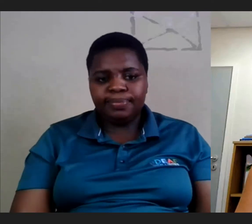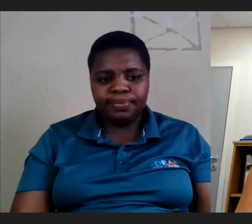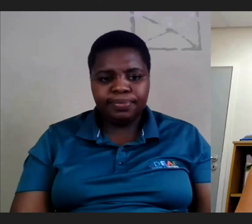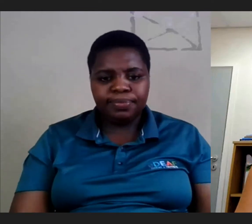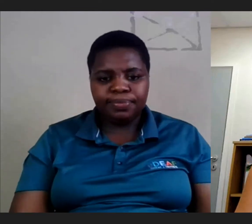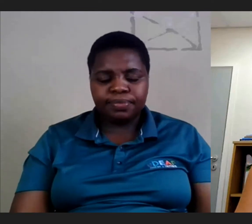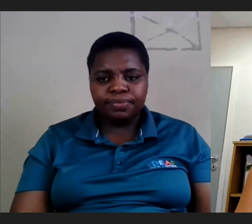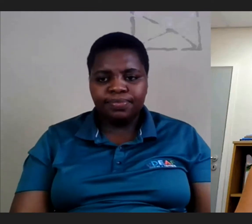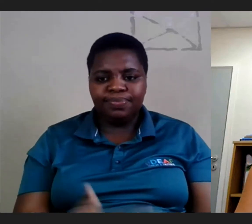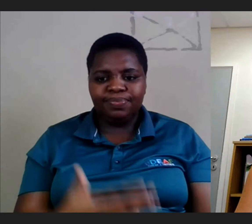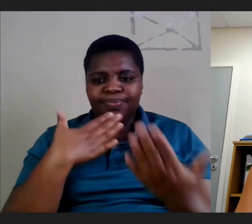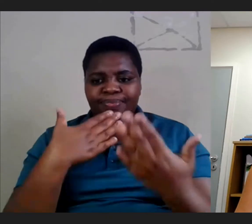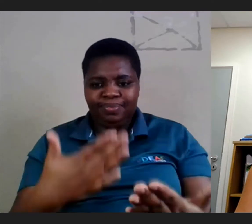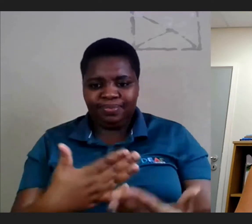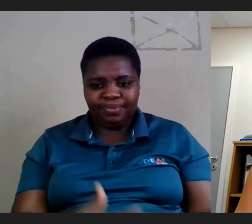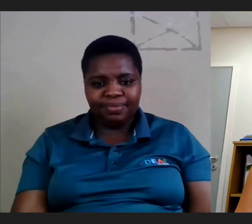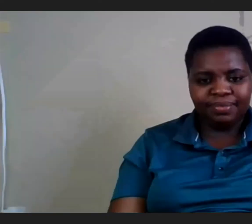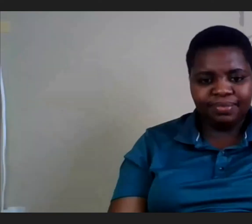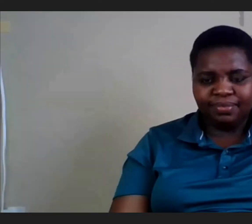Thank you.